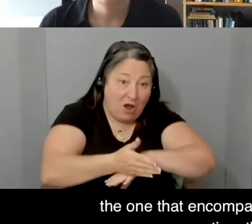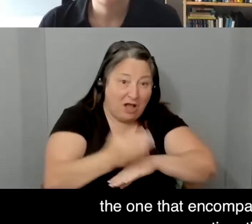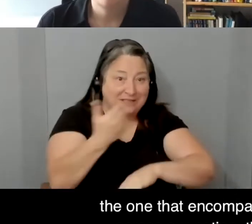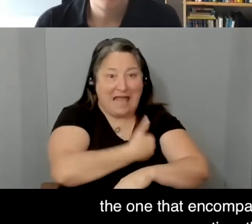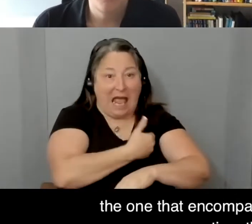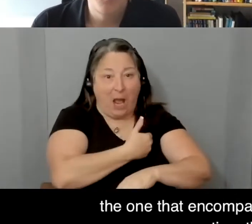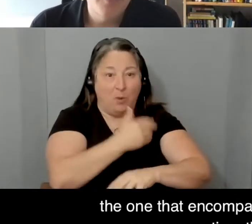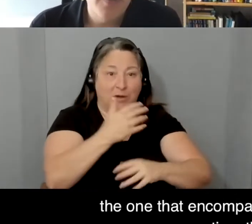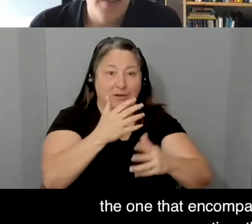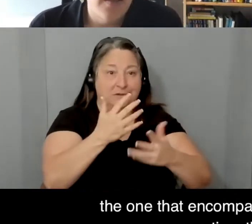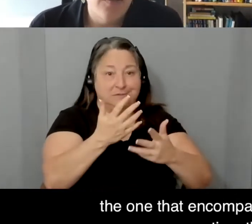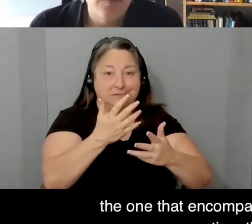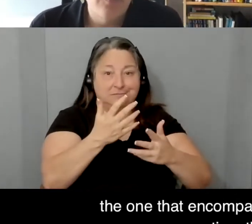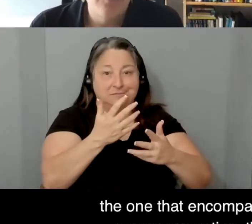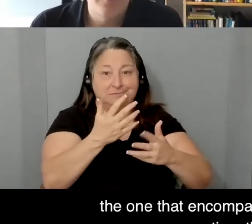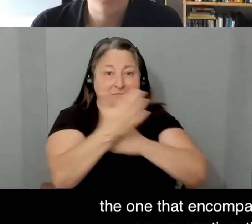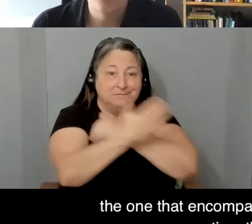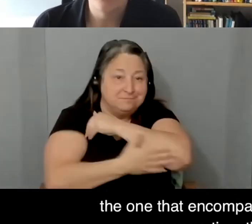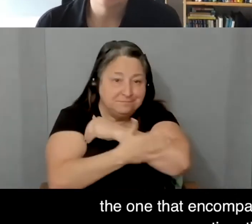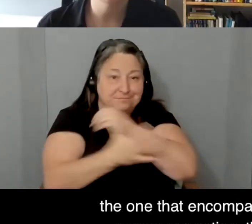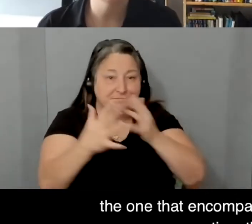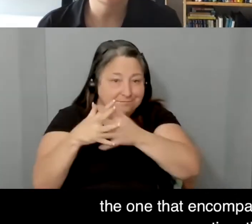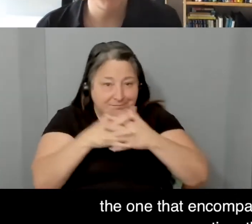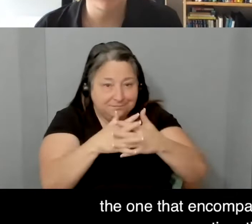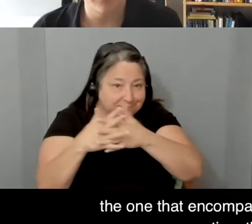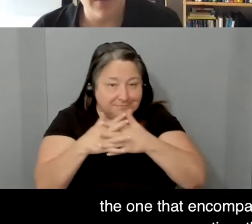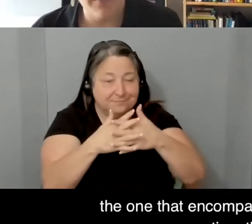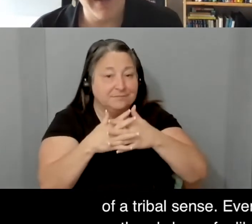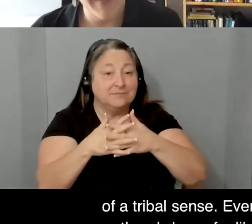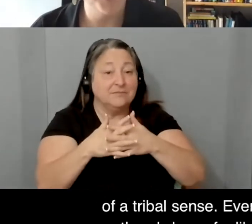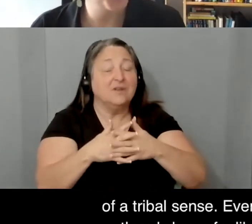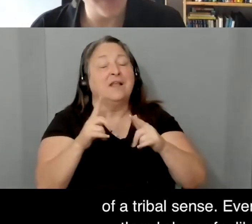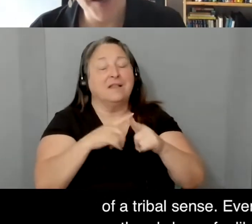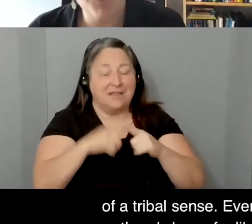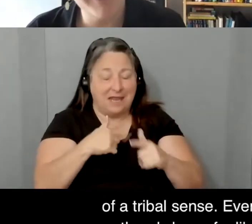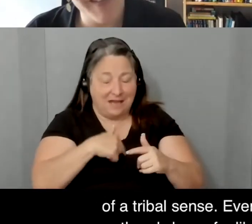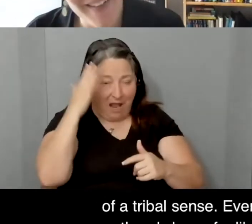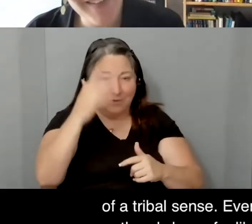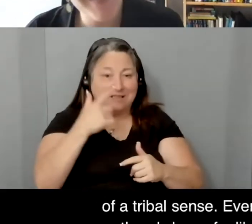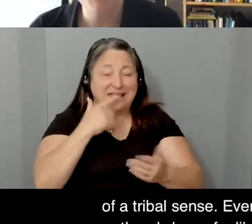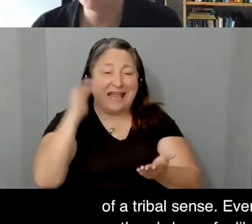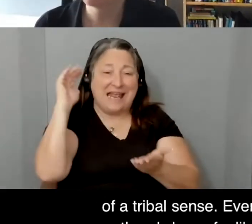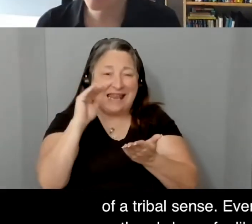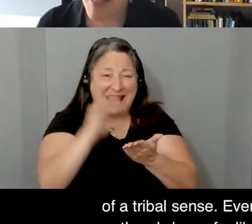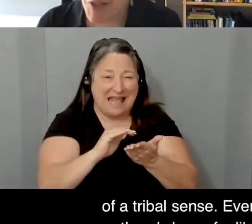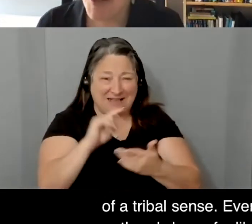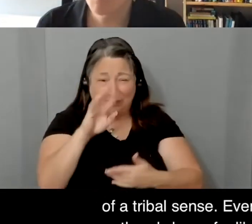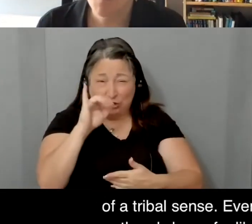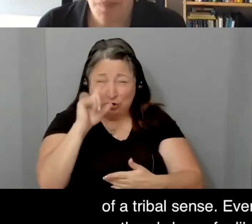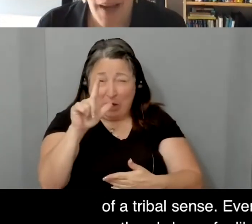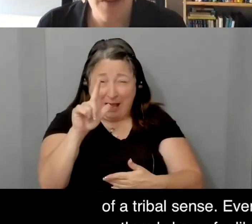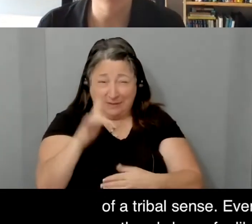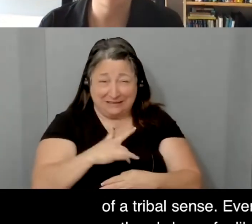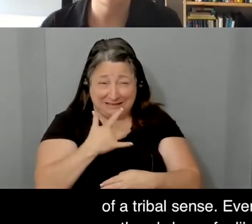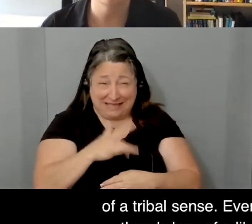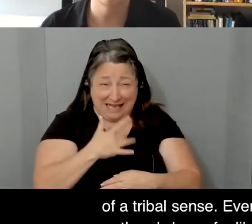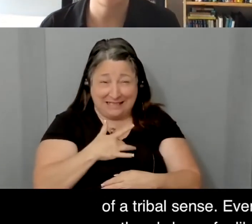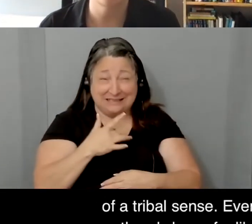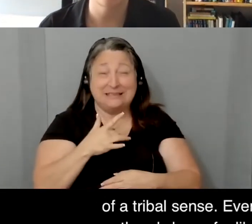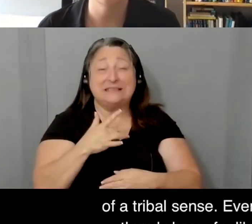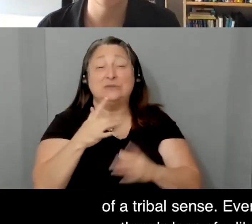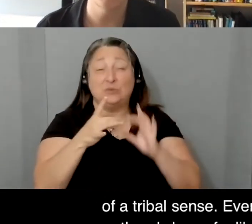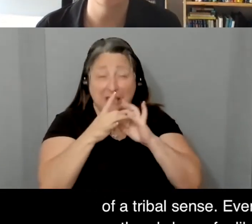nation, then I would say there's less of a tribal sense. Even though relationships